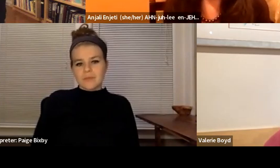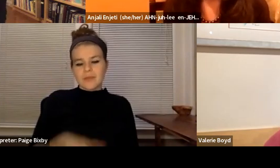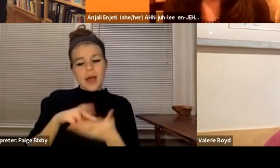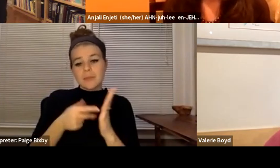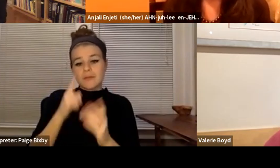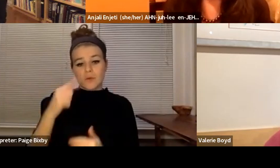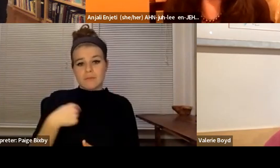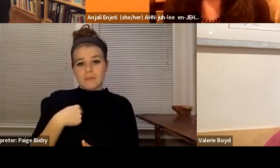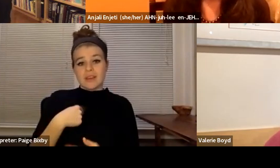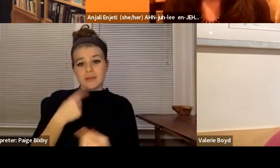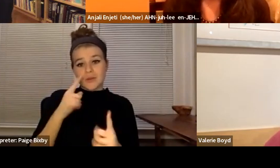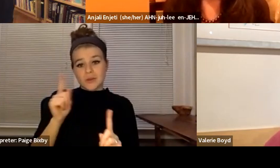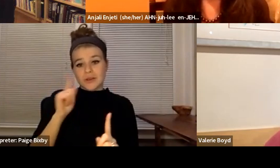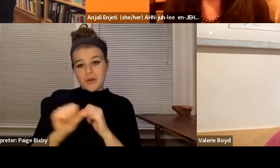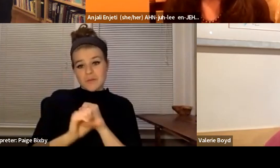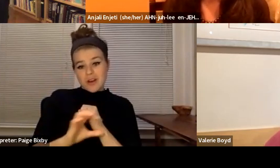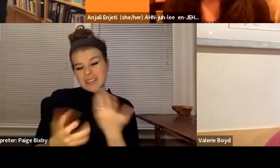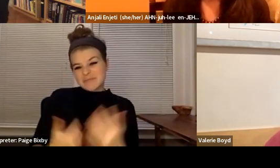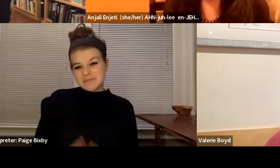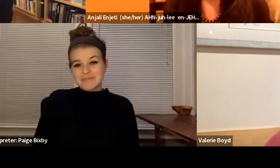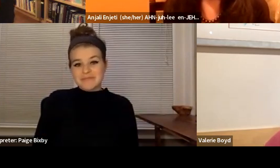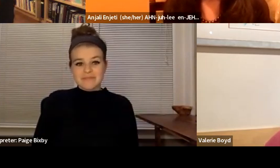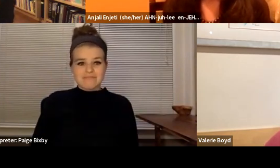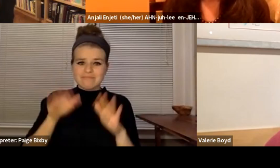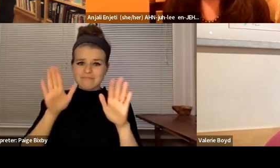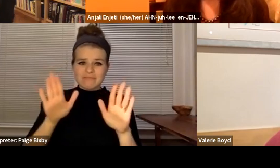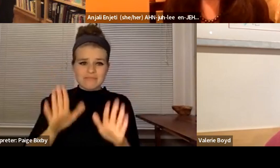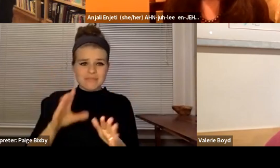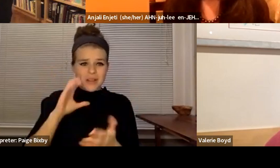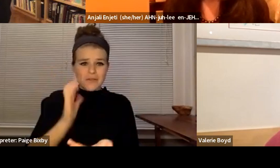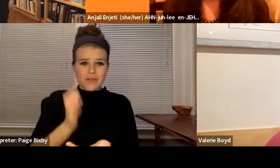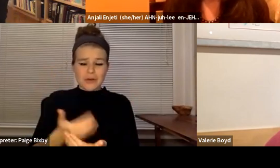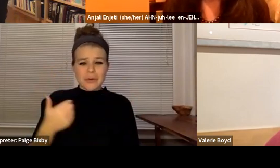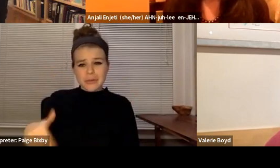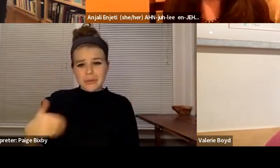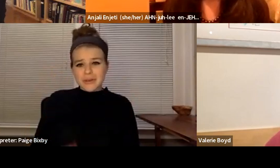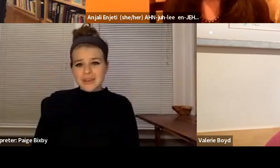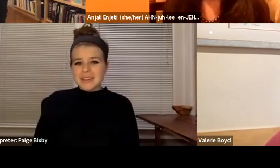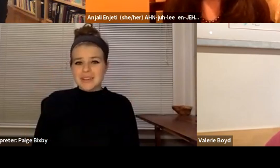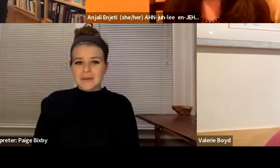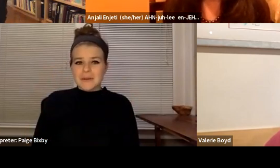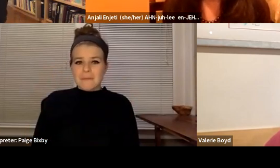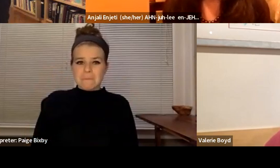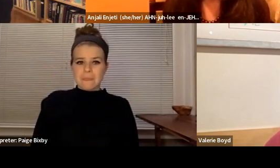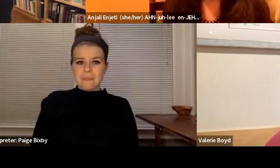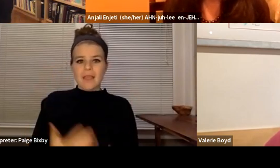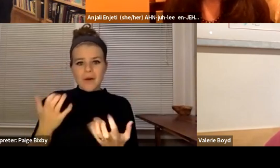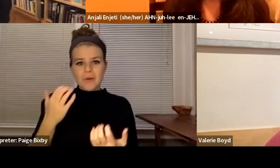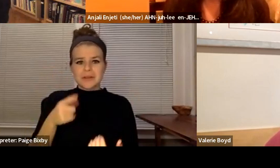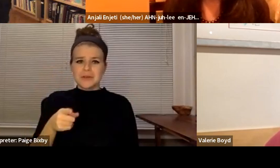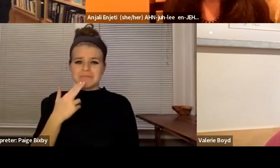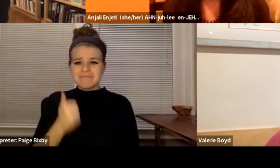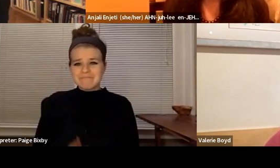me, it worked as marketing and a fabulous photo. I just wanted to, I want to know this. You are so